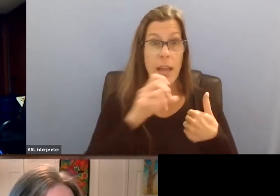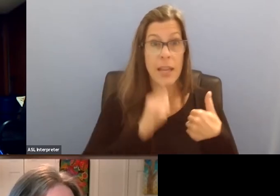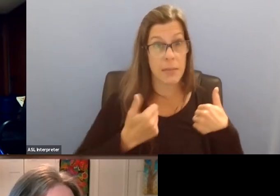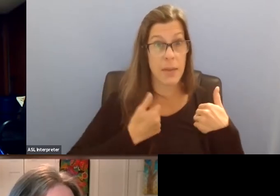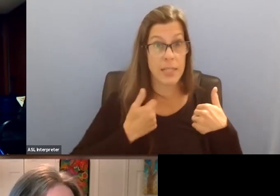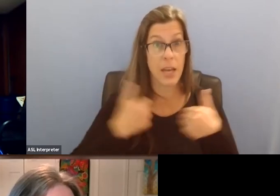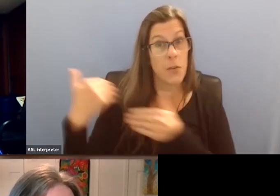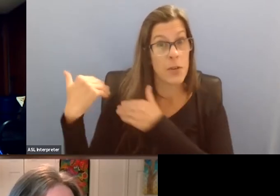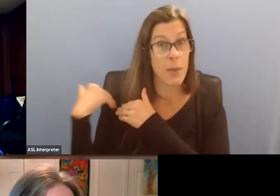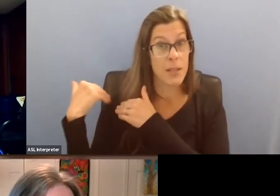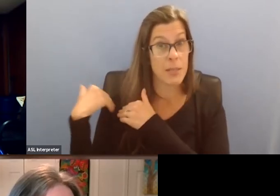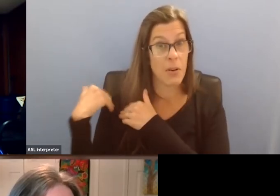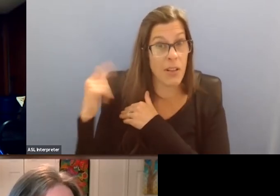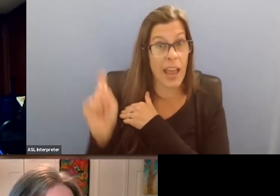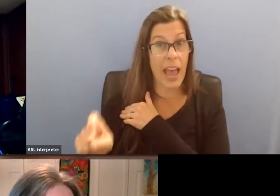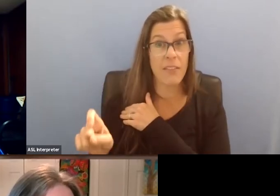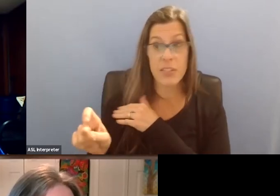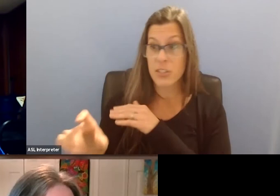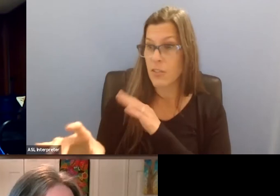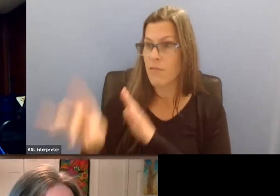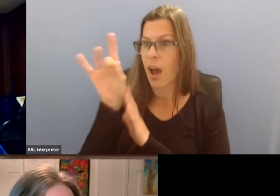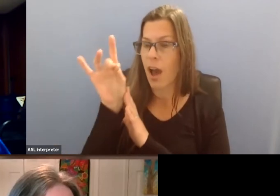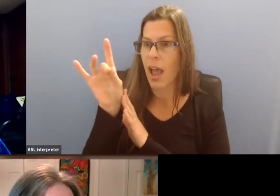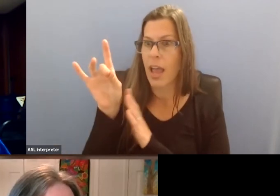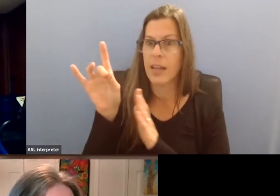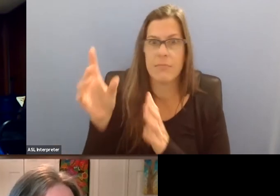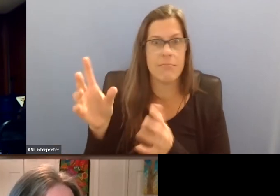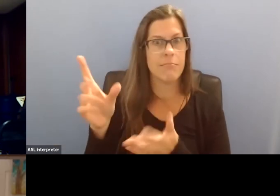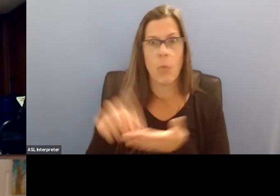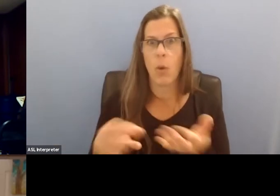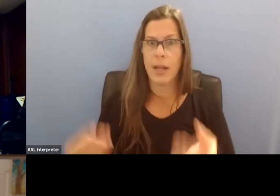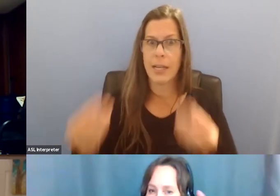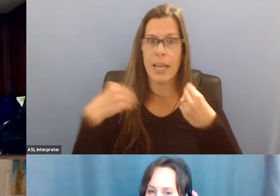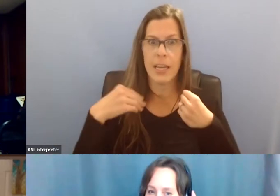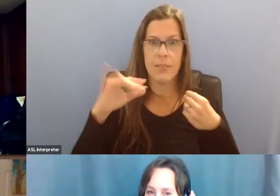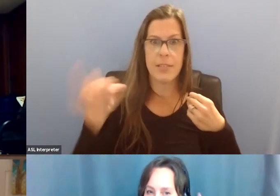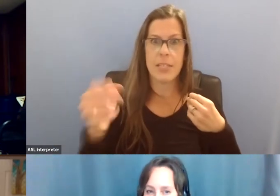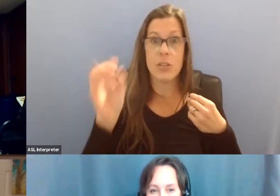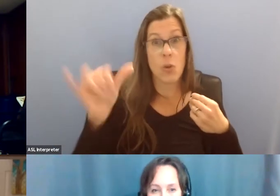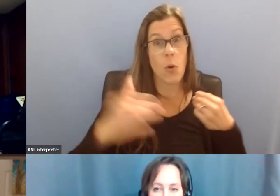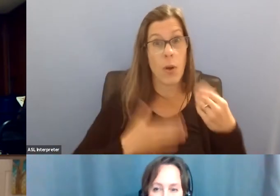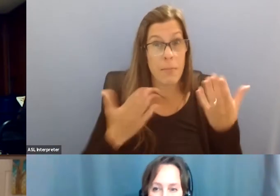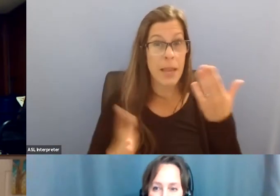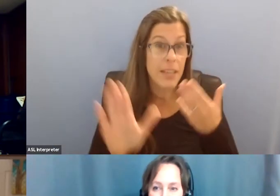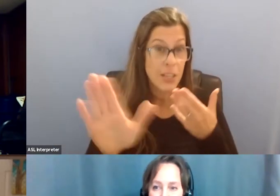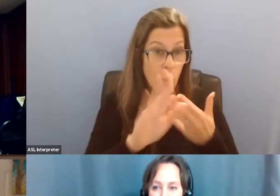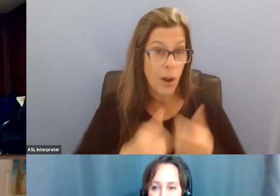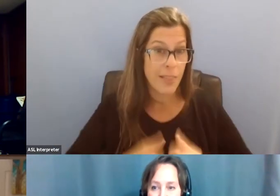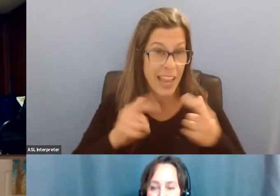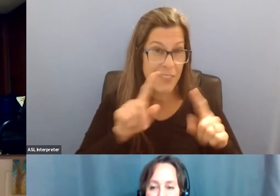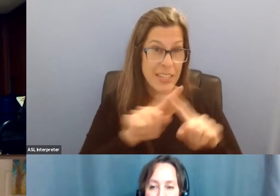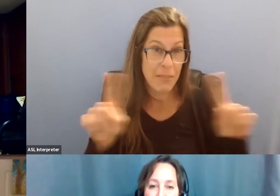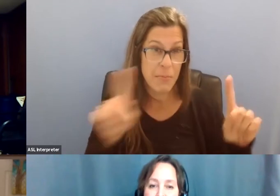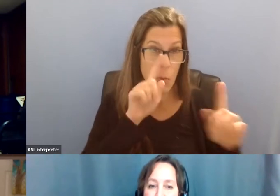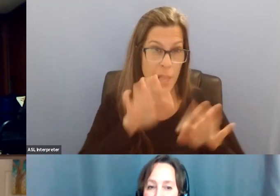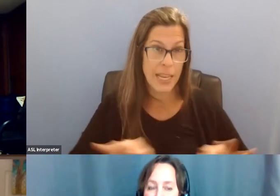for finding things that bring joy into my life. And they may not be the same things that bring joy to you, but it's really